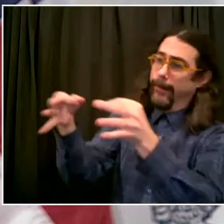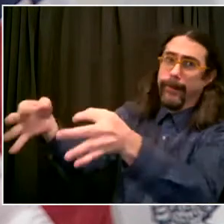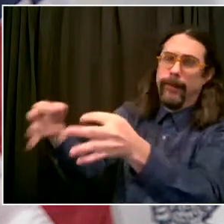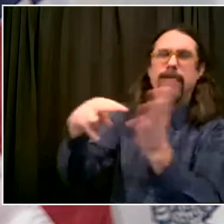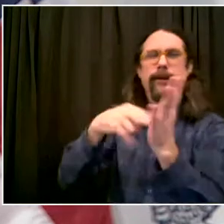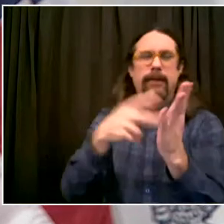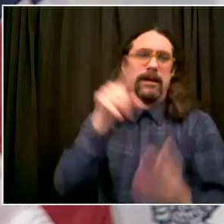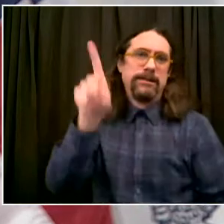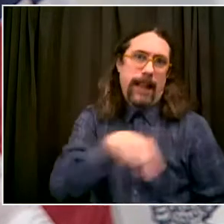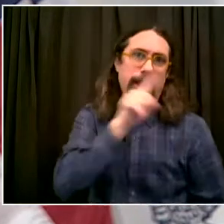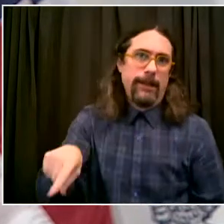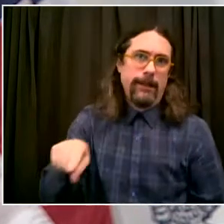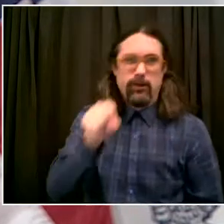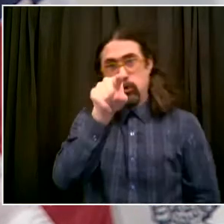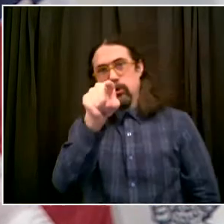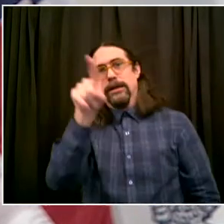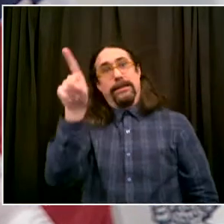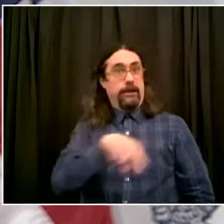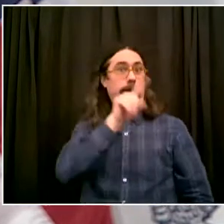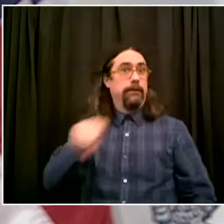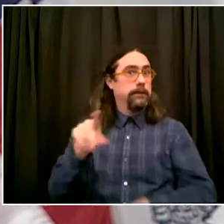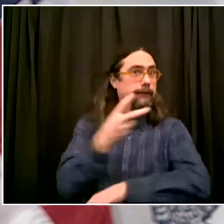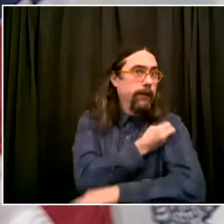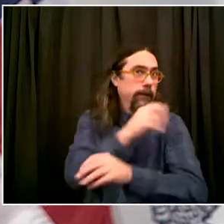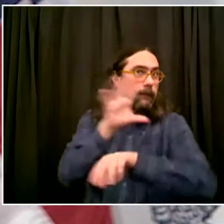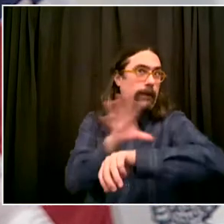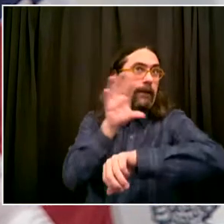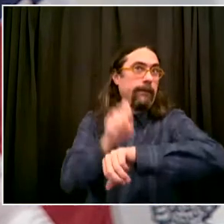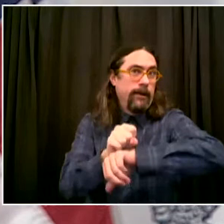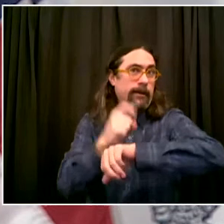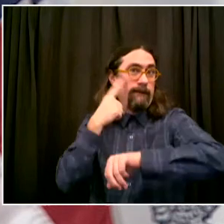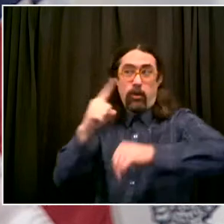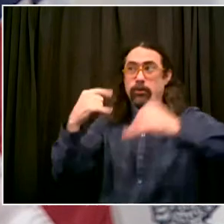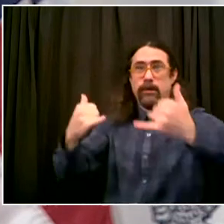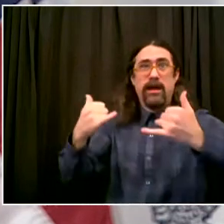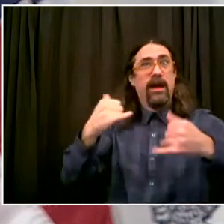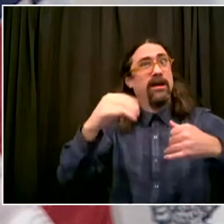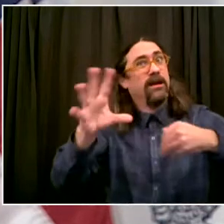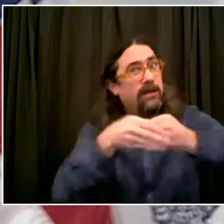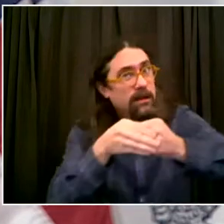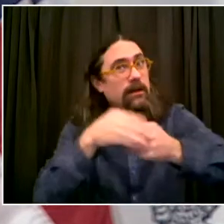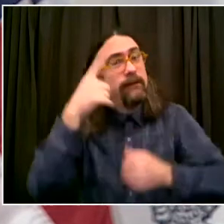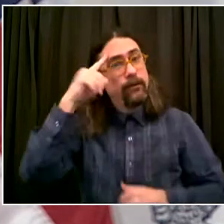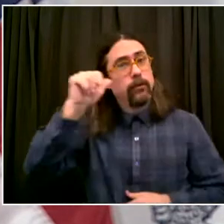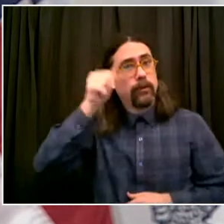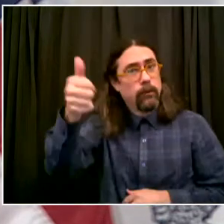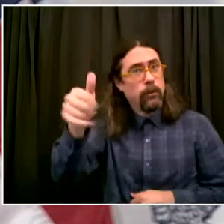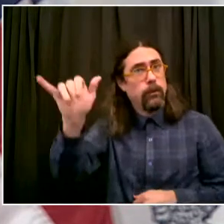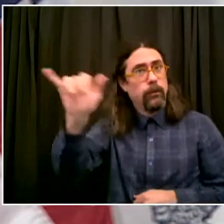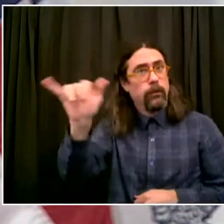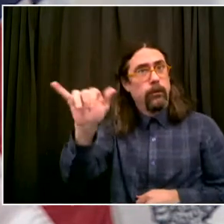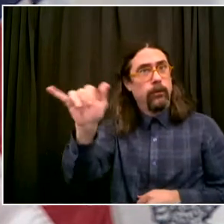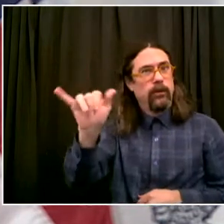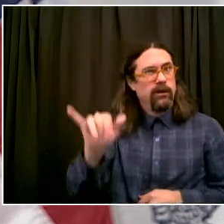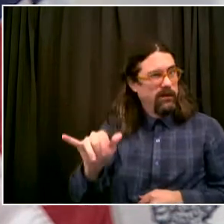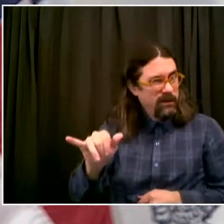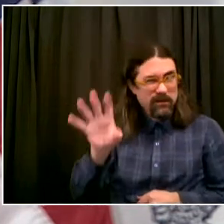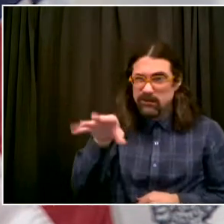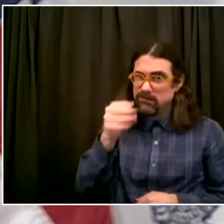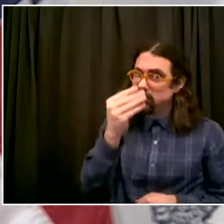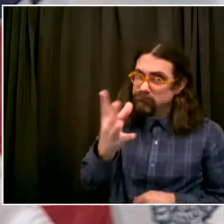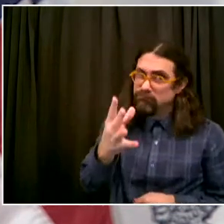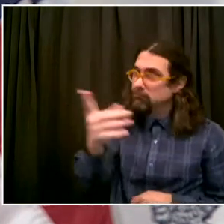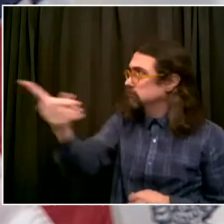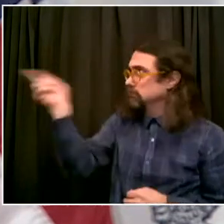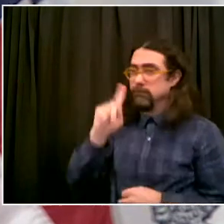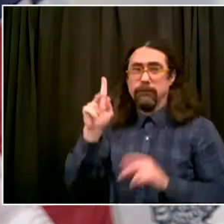there, particularly people who've been waiting for weeks for their appointment only to have it canceled for today or tomorrow. Of course there's